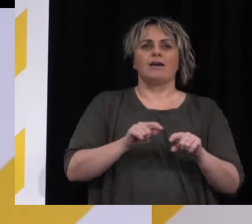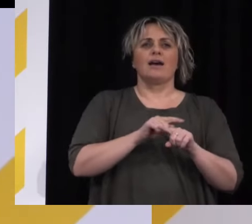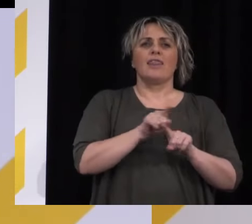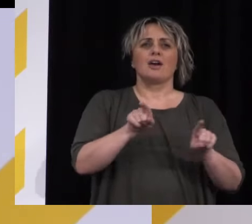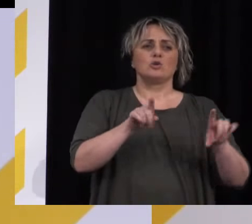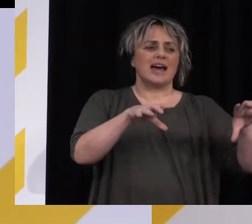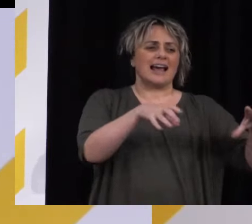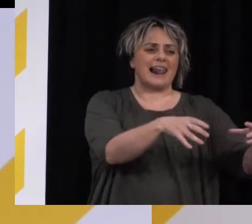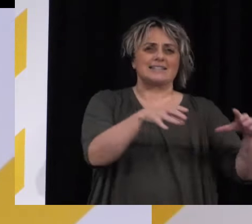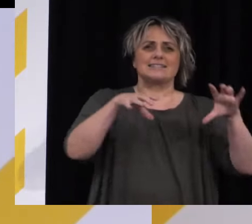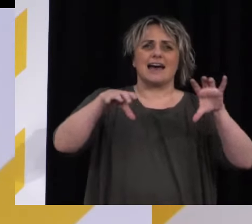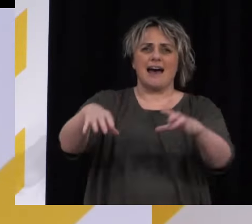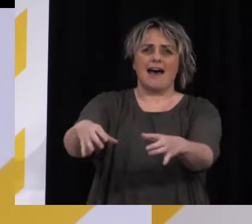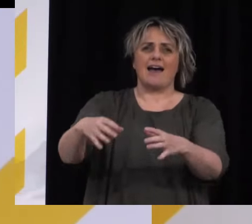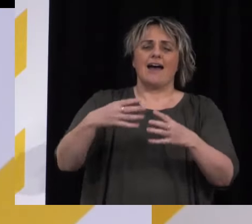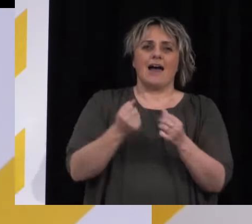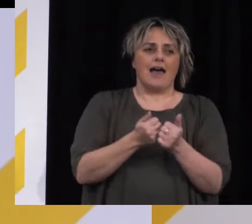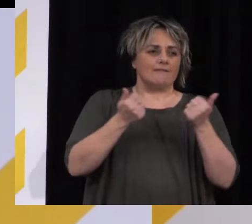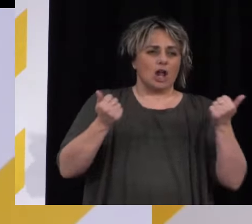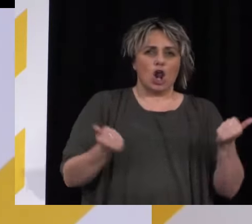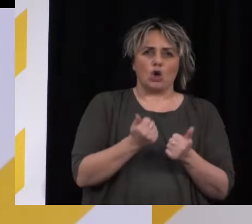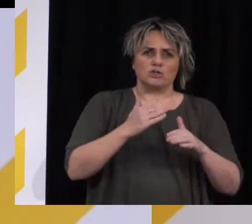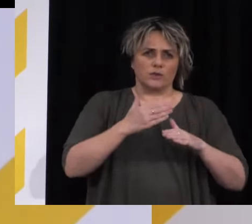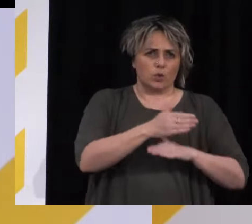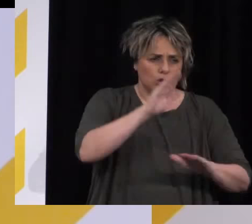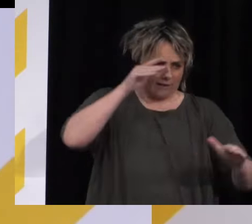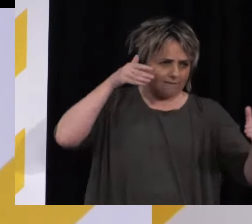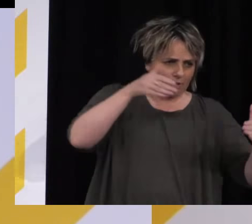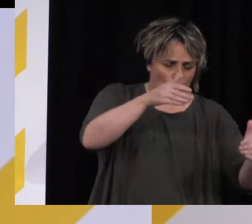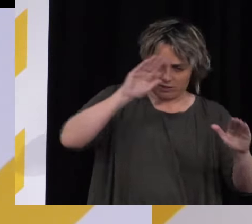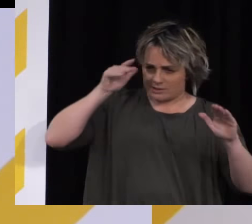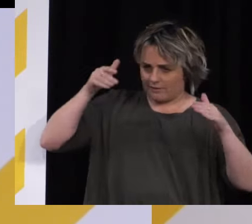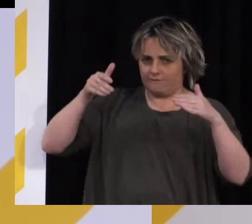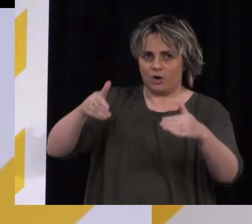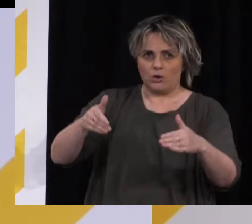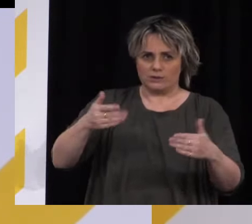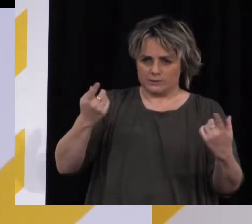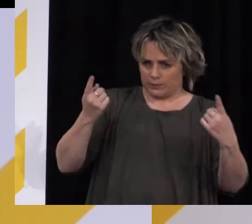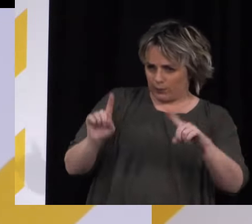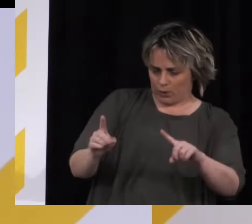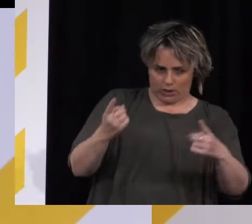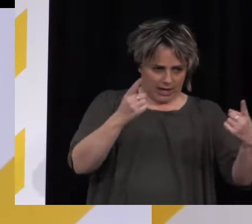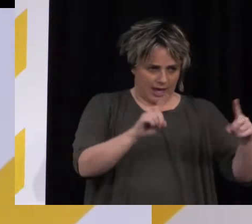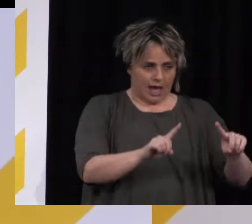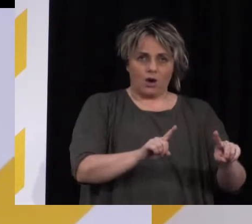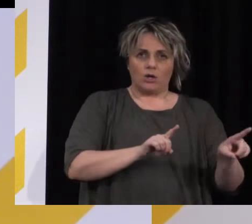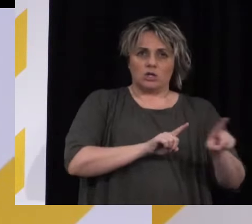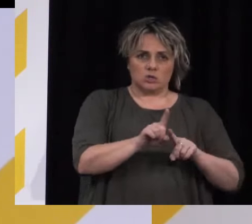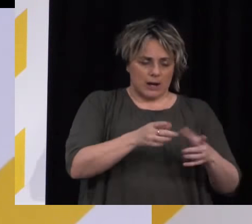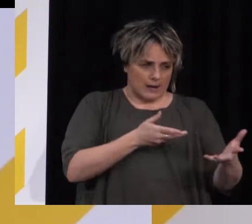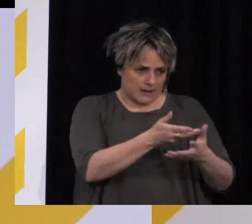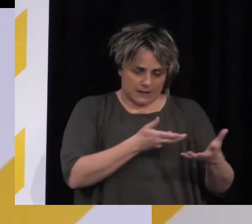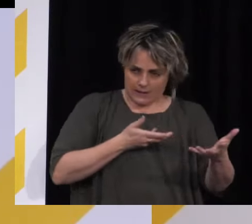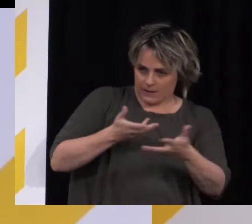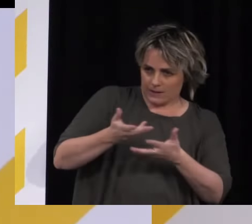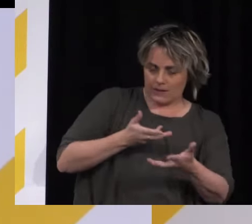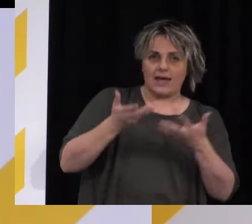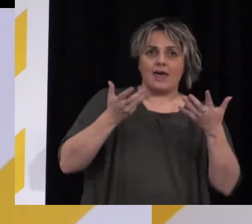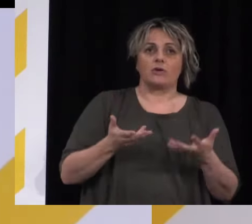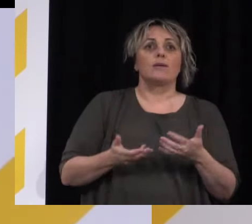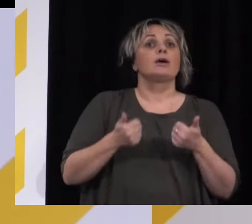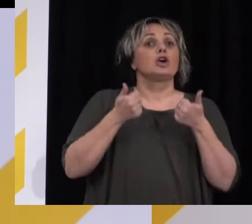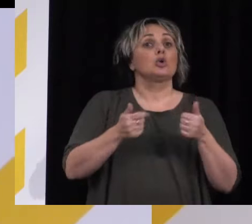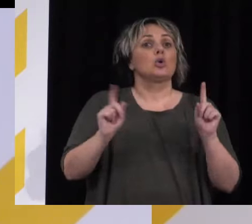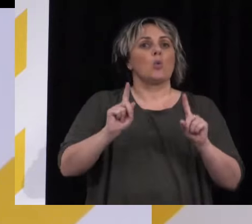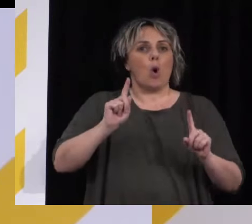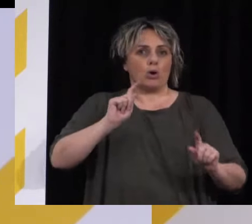are, there is a lot of work going in to engage, and that's been very good to get the testing rates